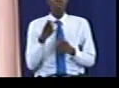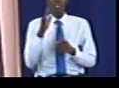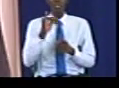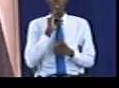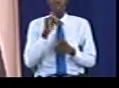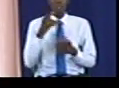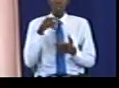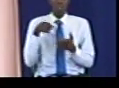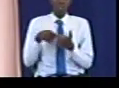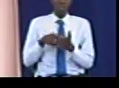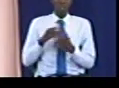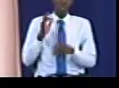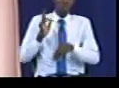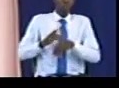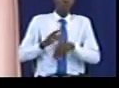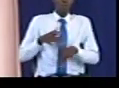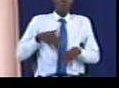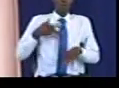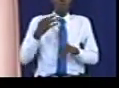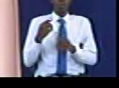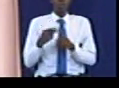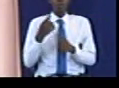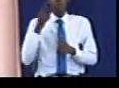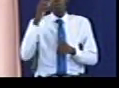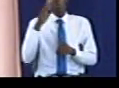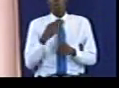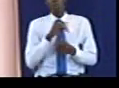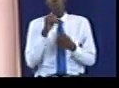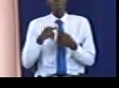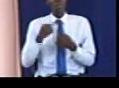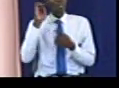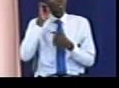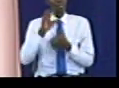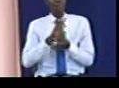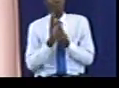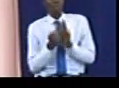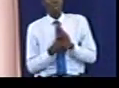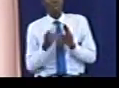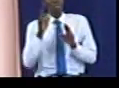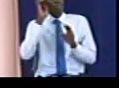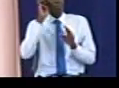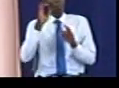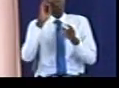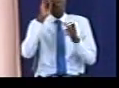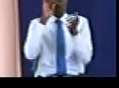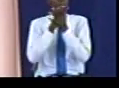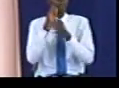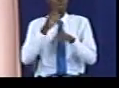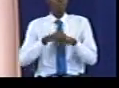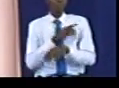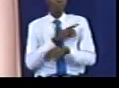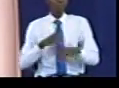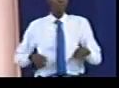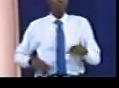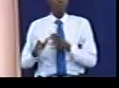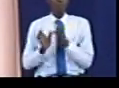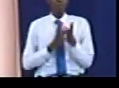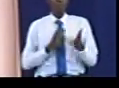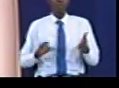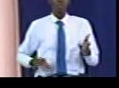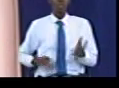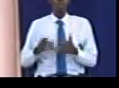word of God. And then he repents. And when he repents, he believes on the Lord Jesus Christ and salvation comes. How